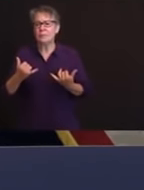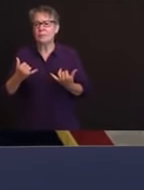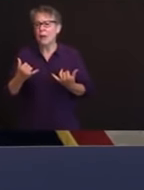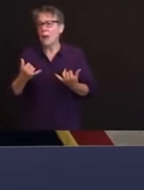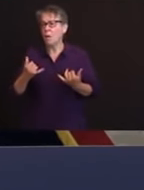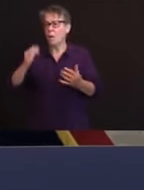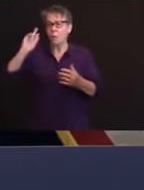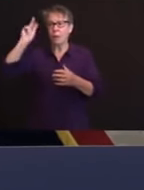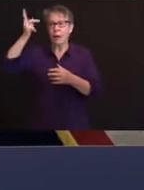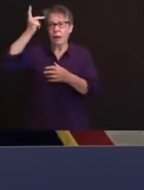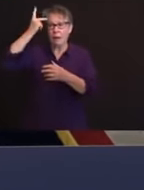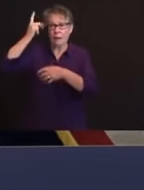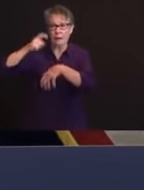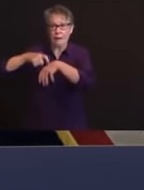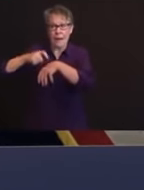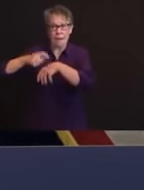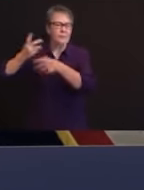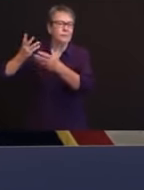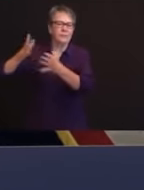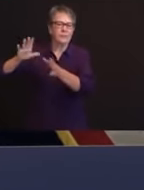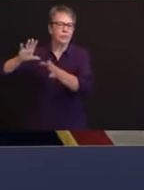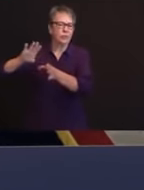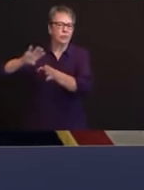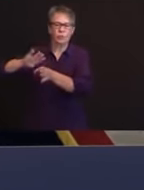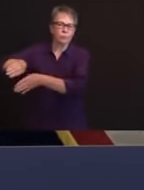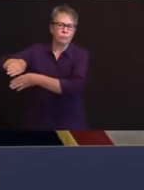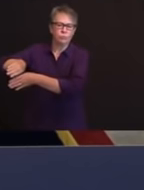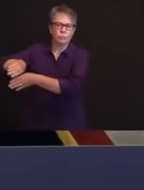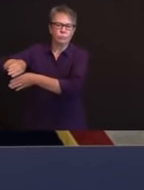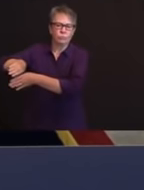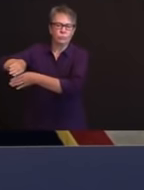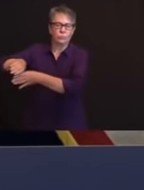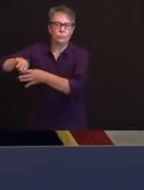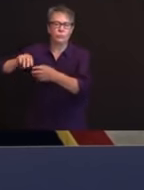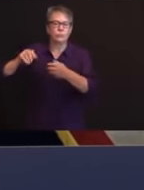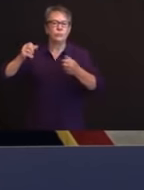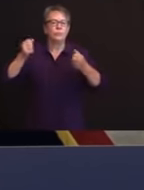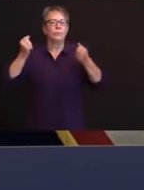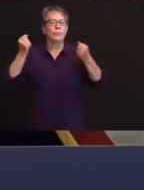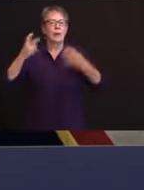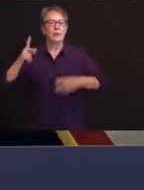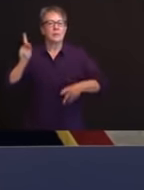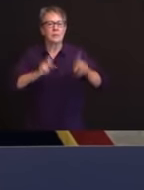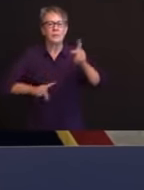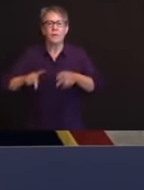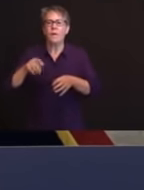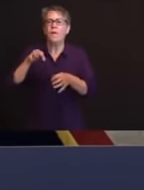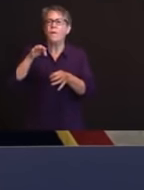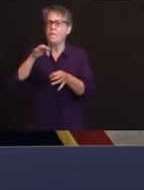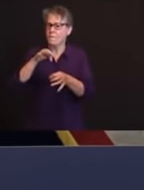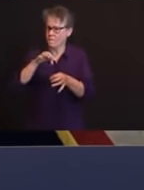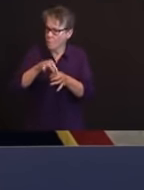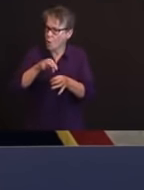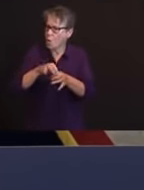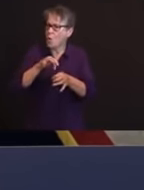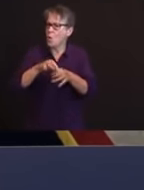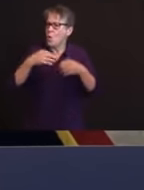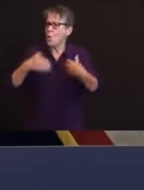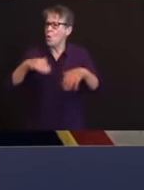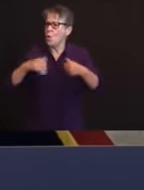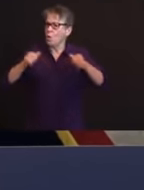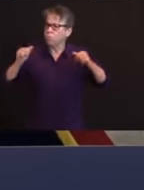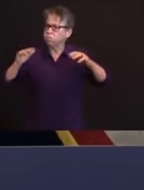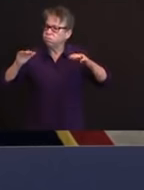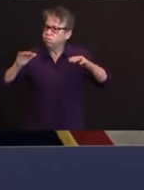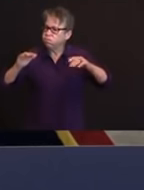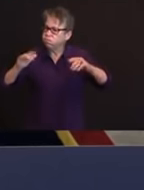that we have not seen, and we should all recognize that there were passions on both sides of the political aisle. As I was driving down here, I